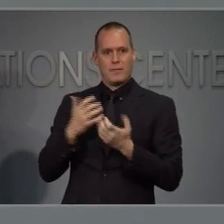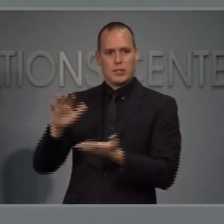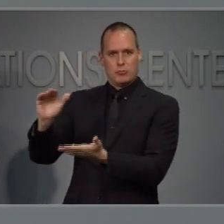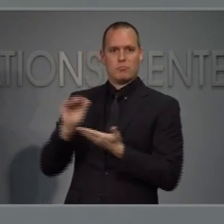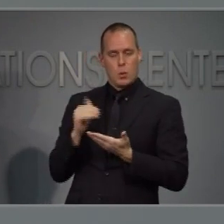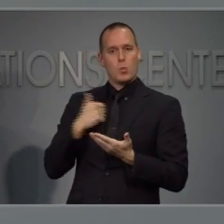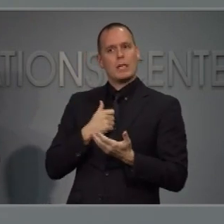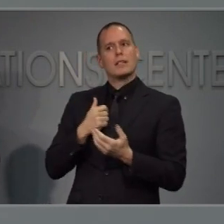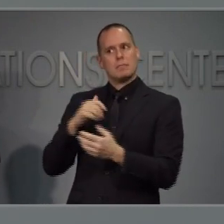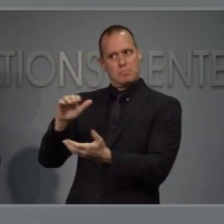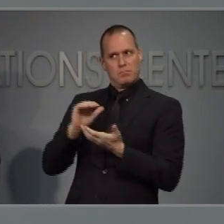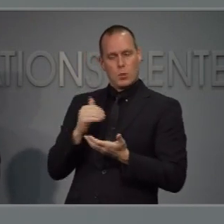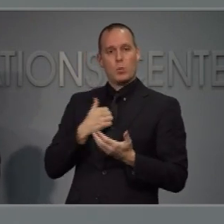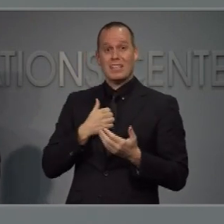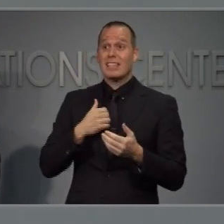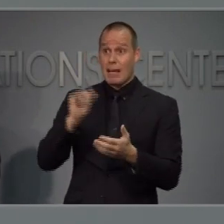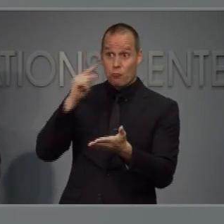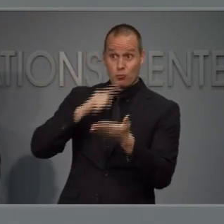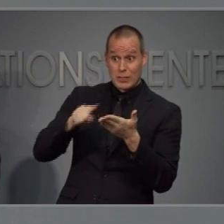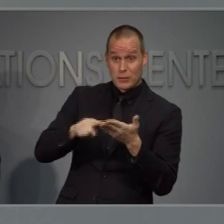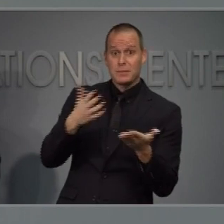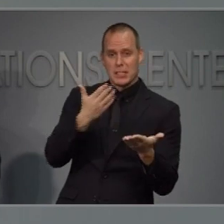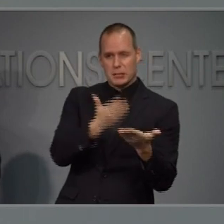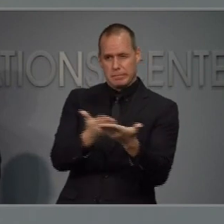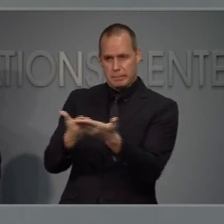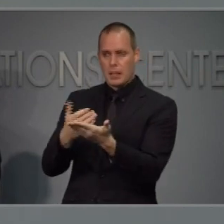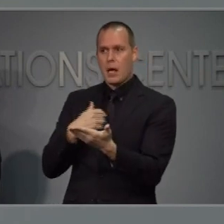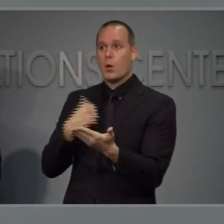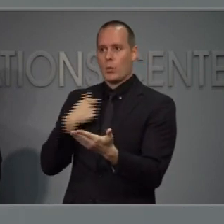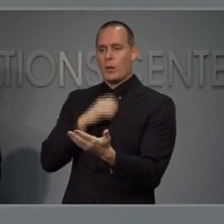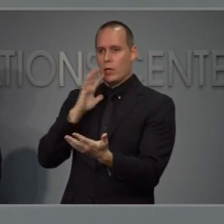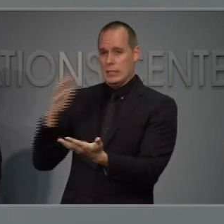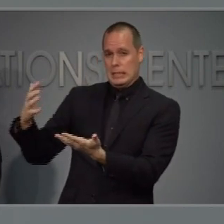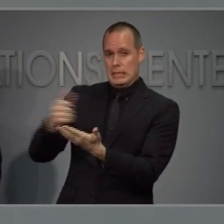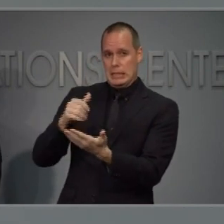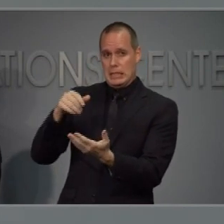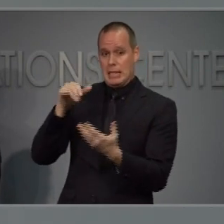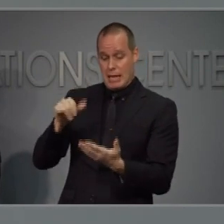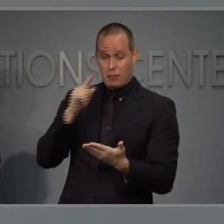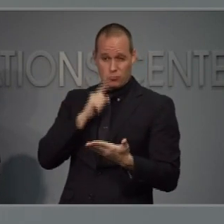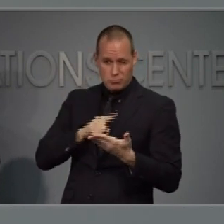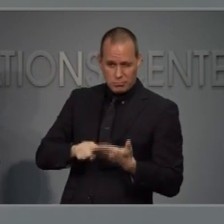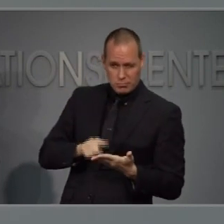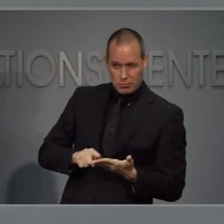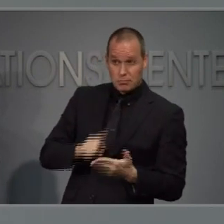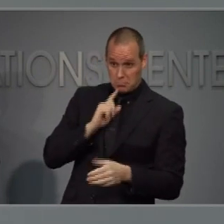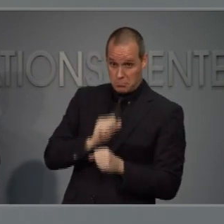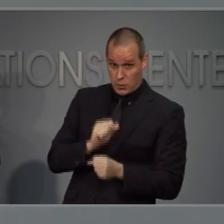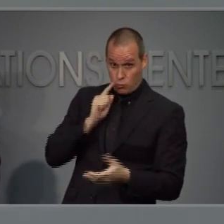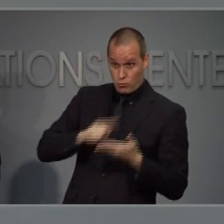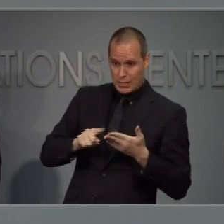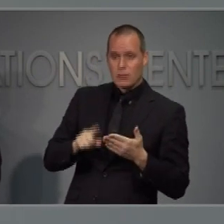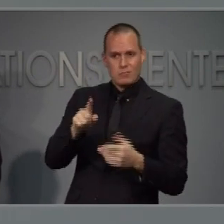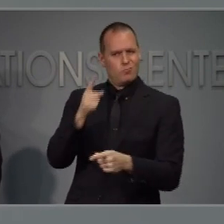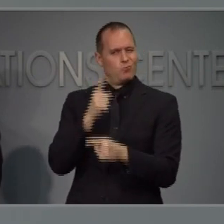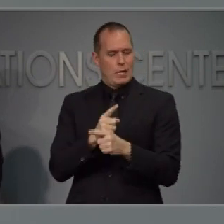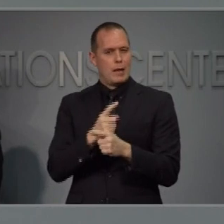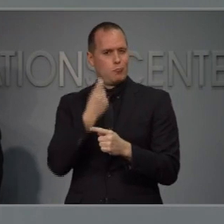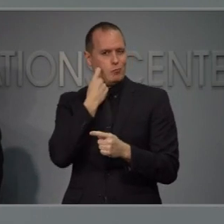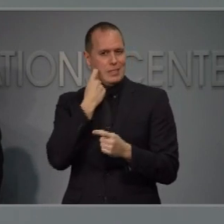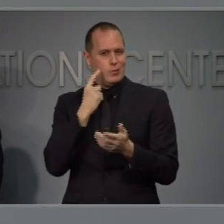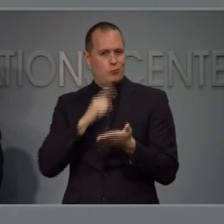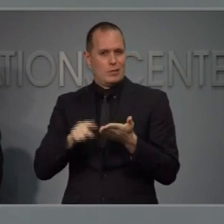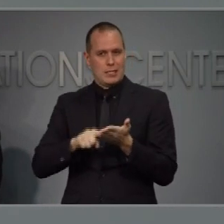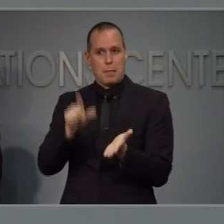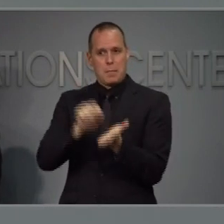look at that research as we go along to see if there is an appropriate use. But you are right, the recent research that came out this week from the NIH